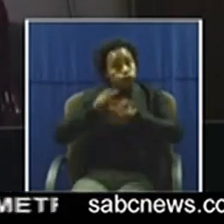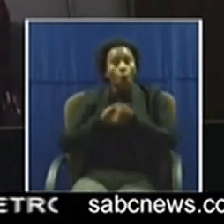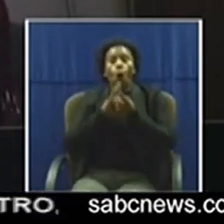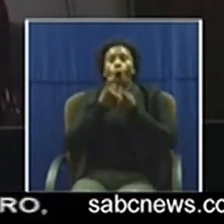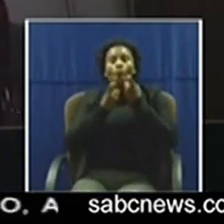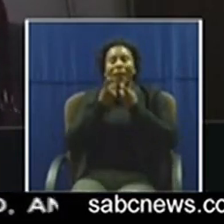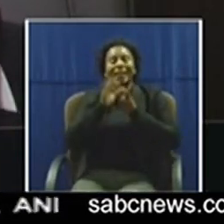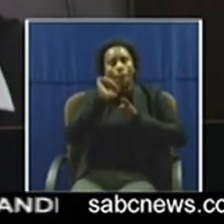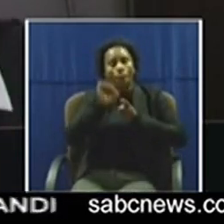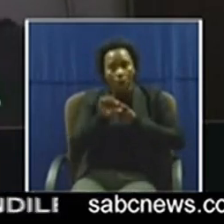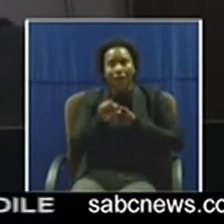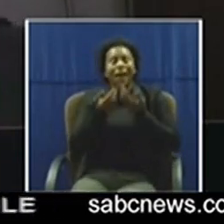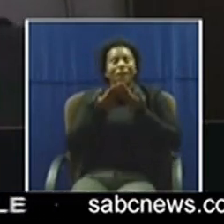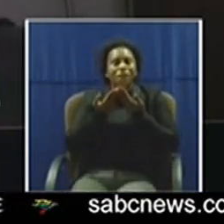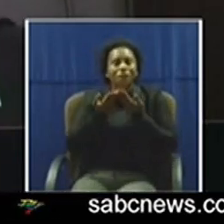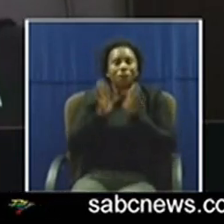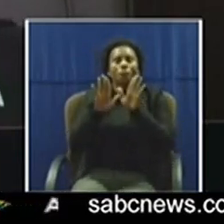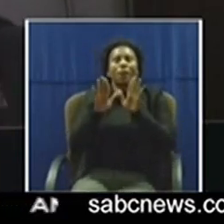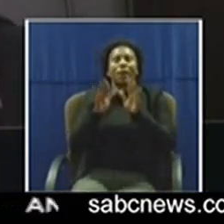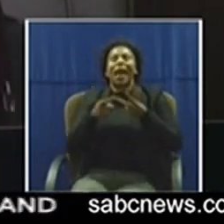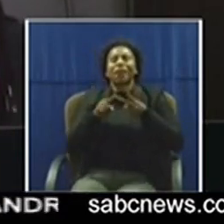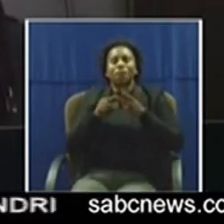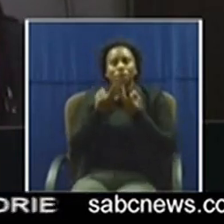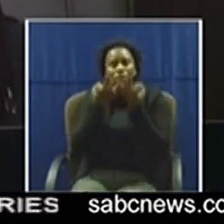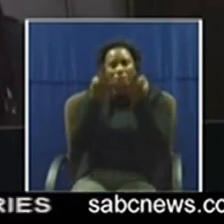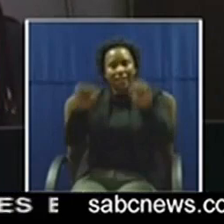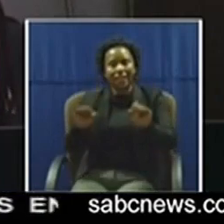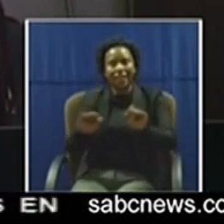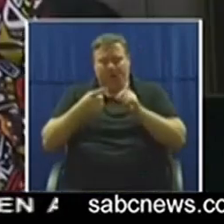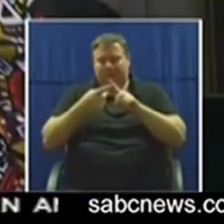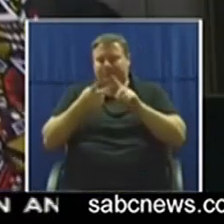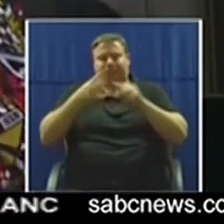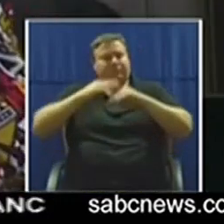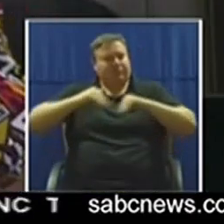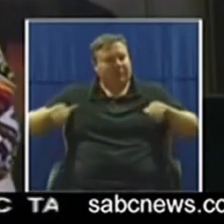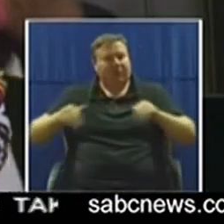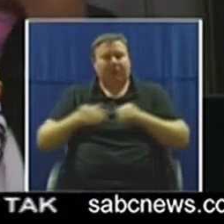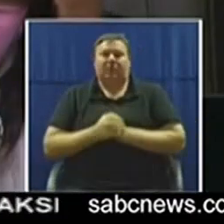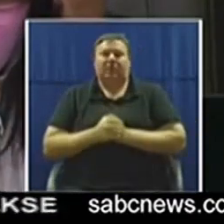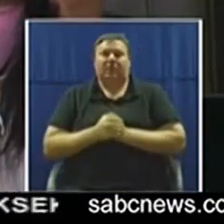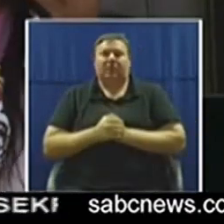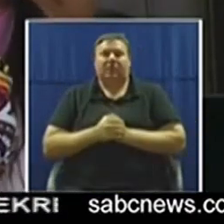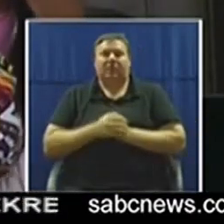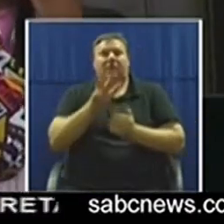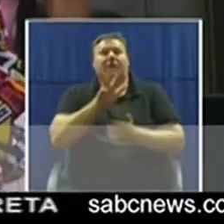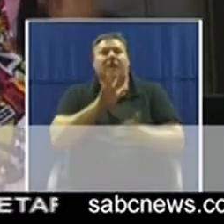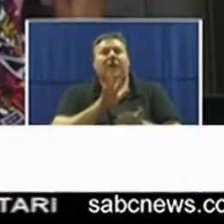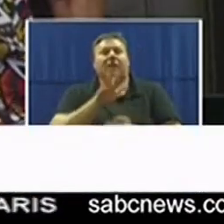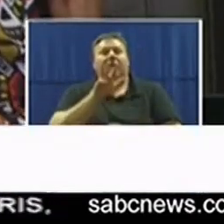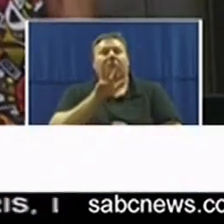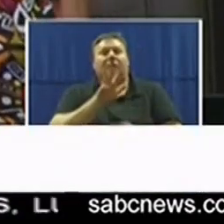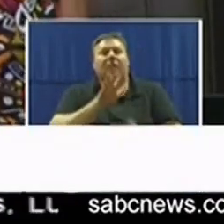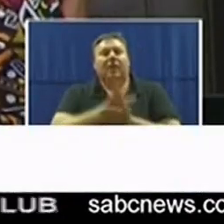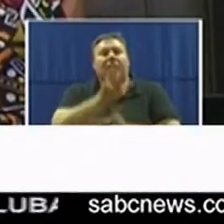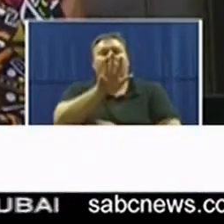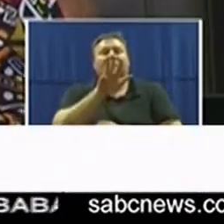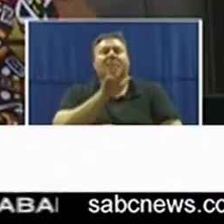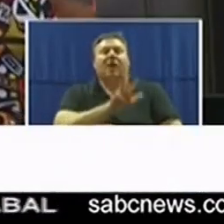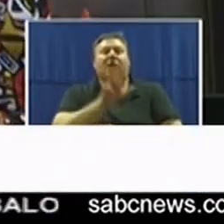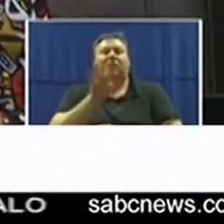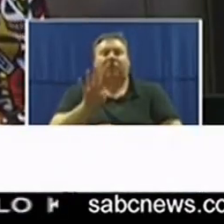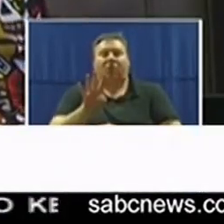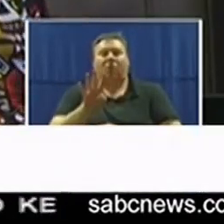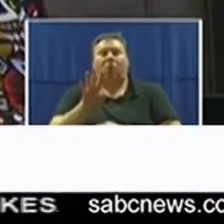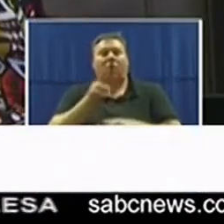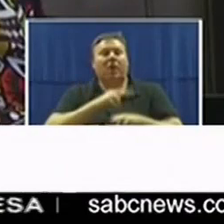their opinions freely. This is what freedom means. In 1994, the nation could finally dream of